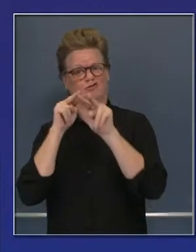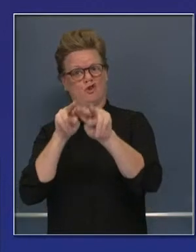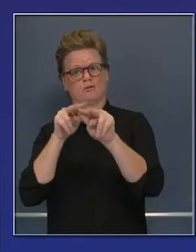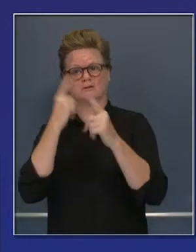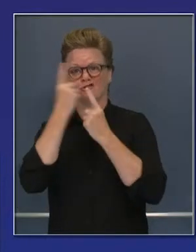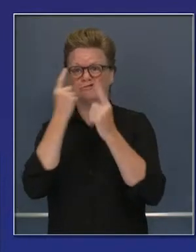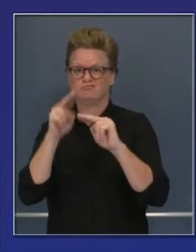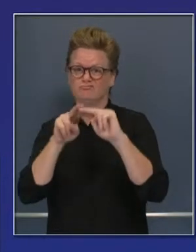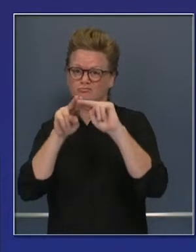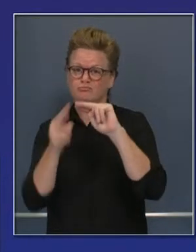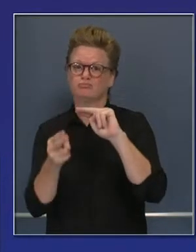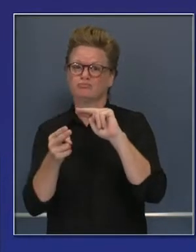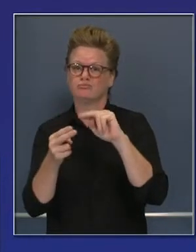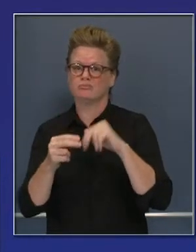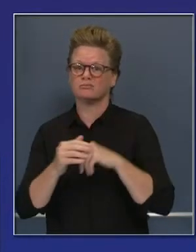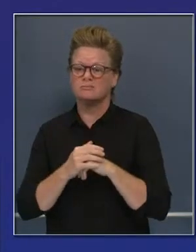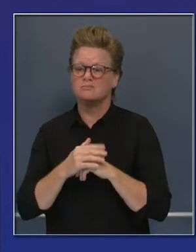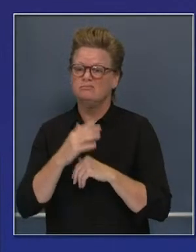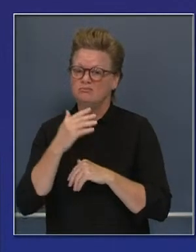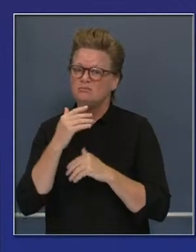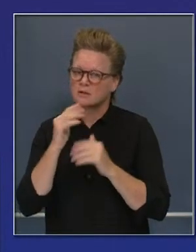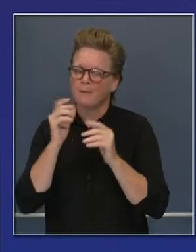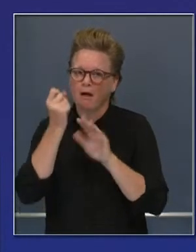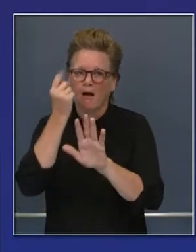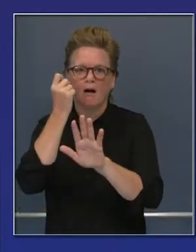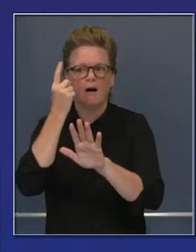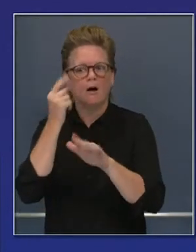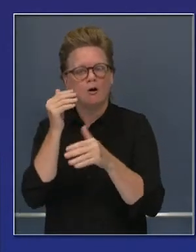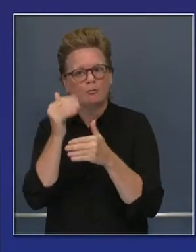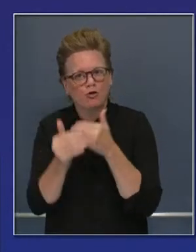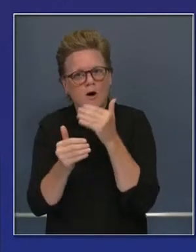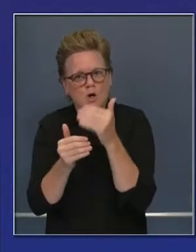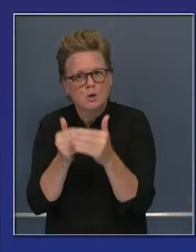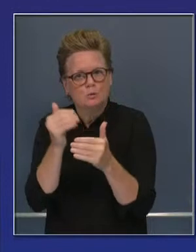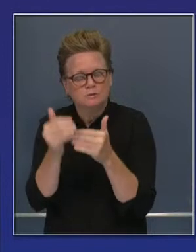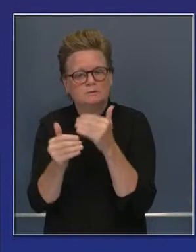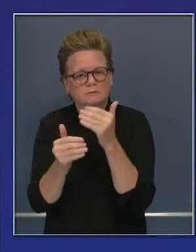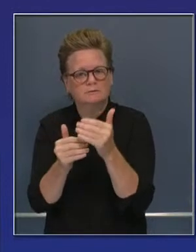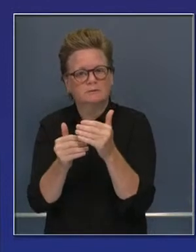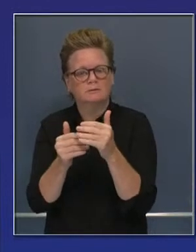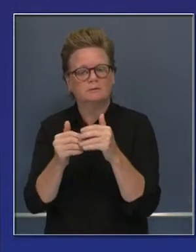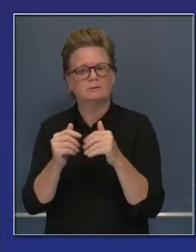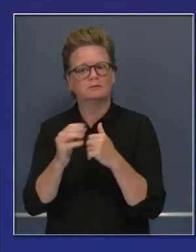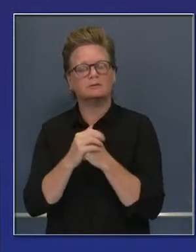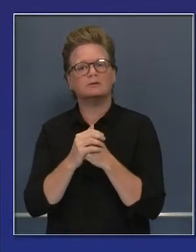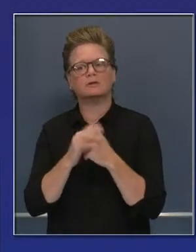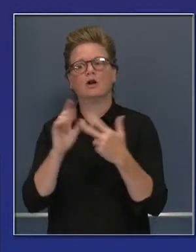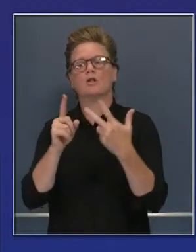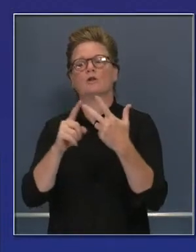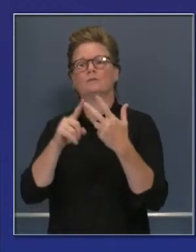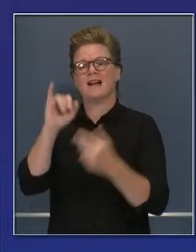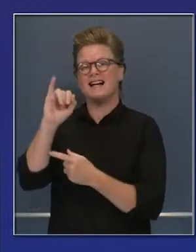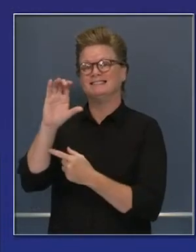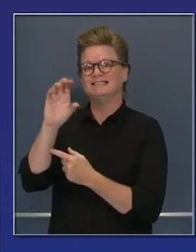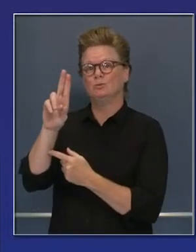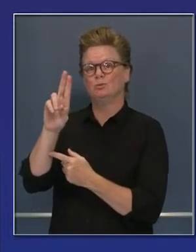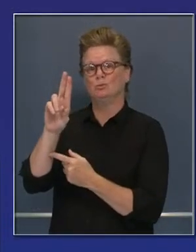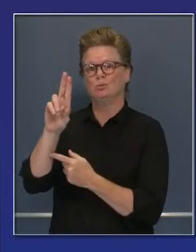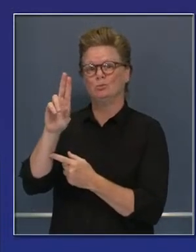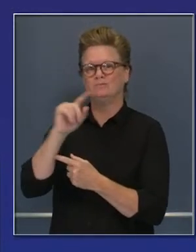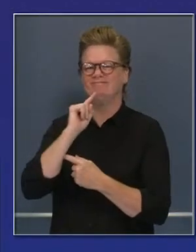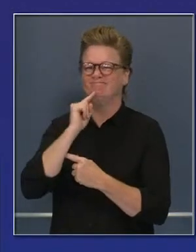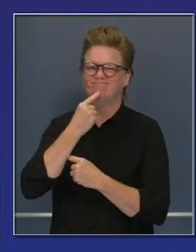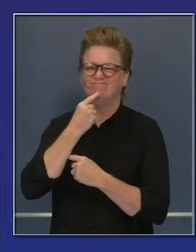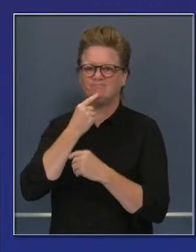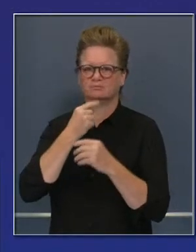Good progress in this space. Following that progress, ICU admissions are also trending downward, 21%